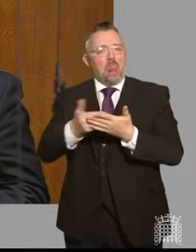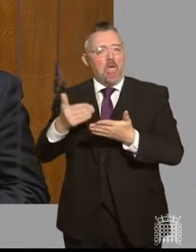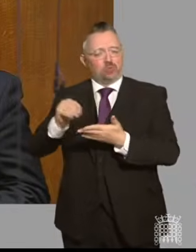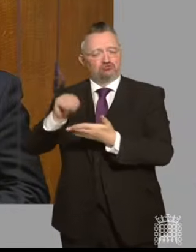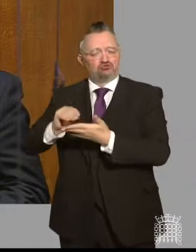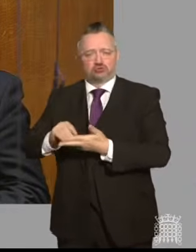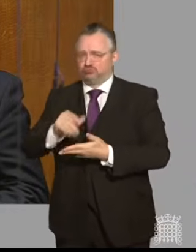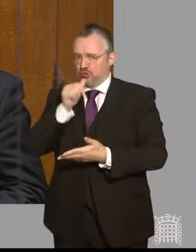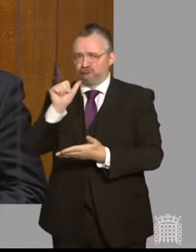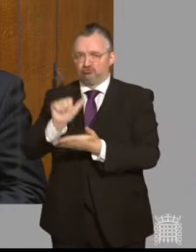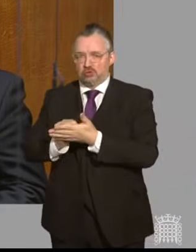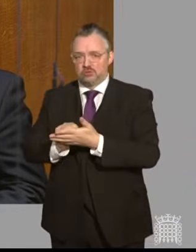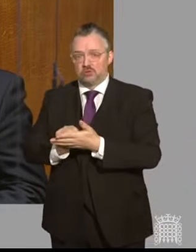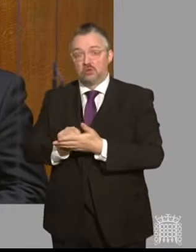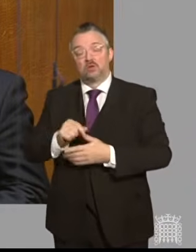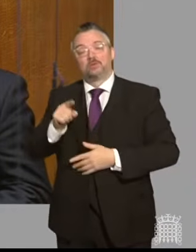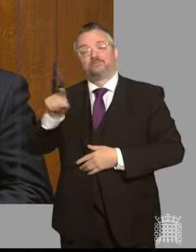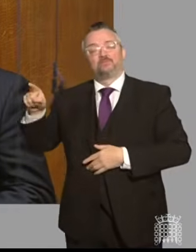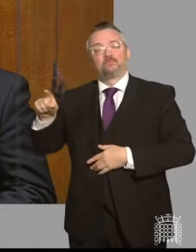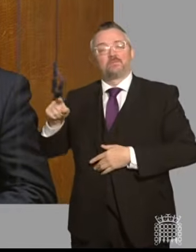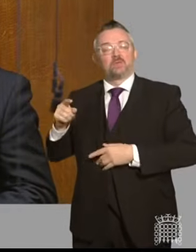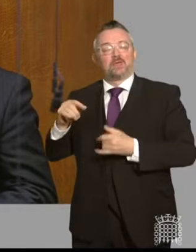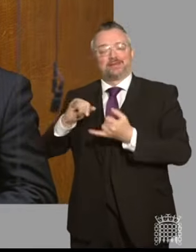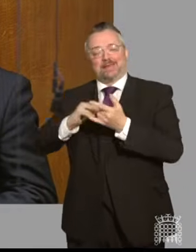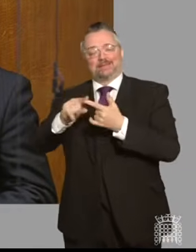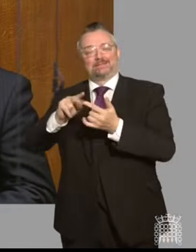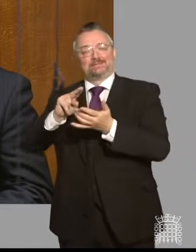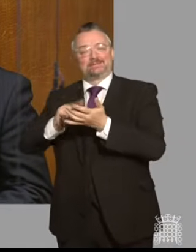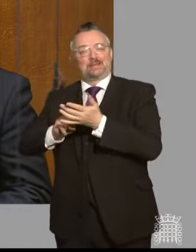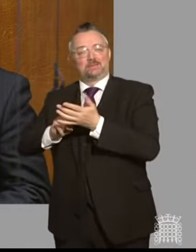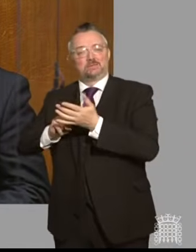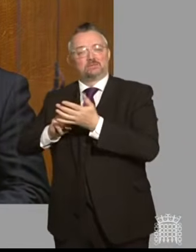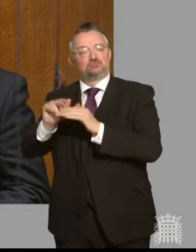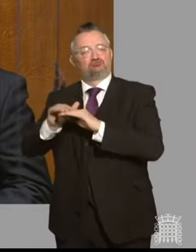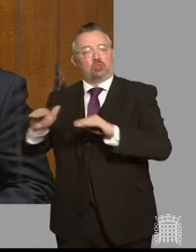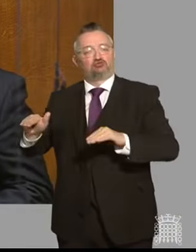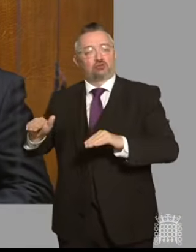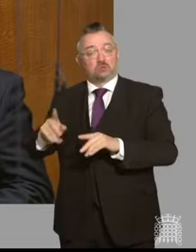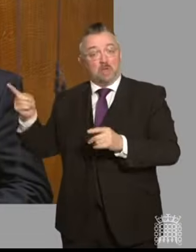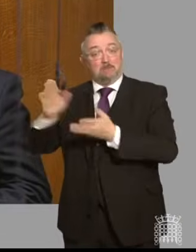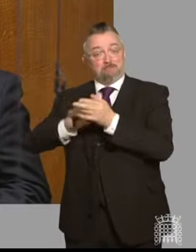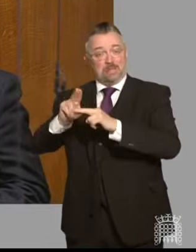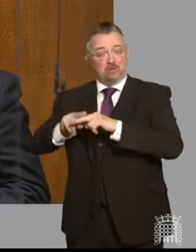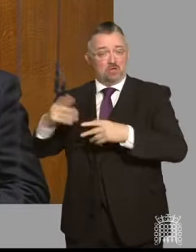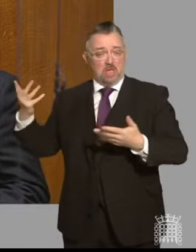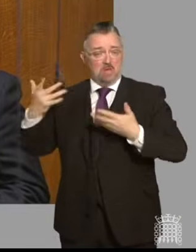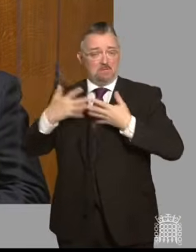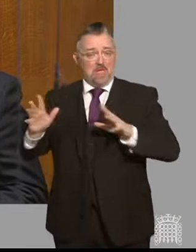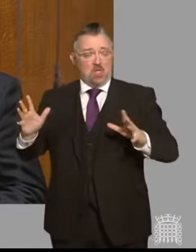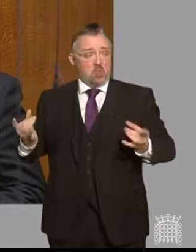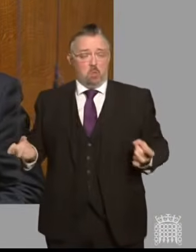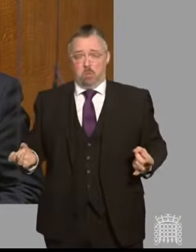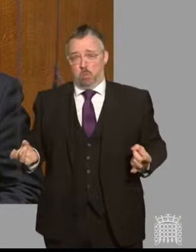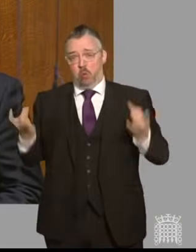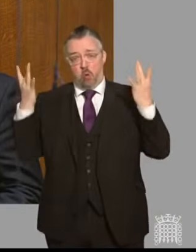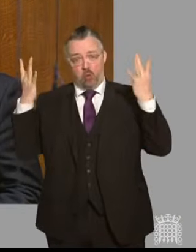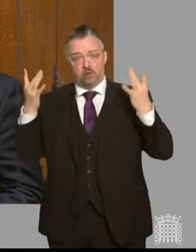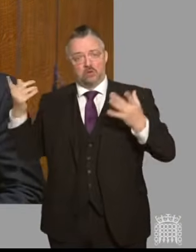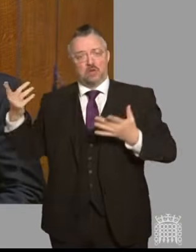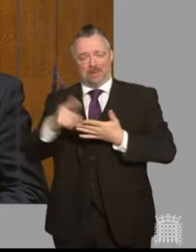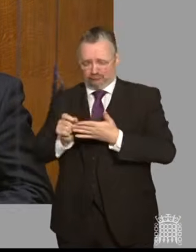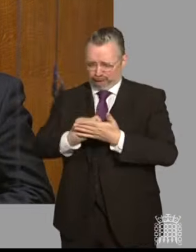have been outraged by this. 30,000 of them have signed a petition calling for those councillors'